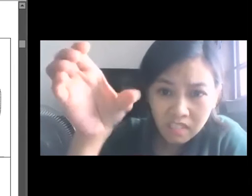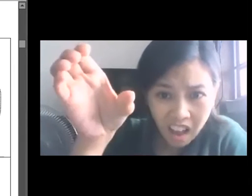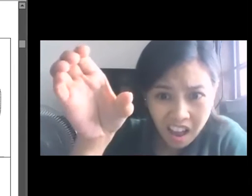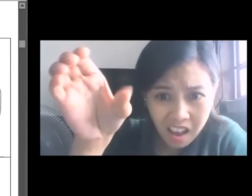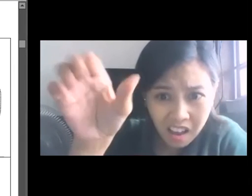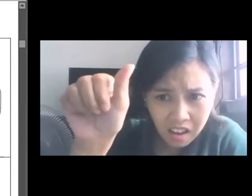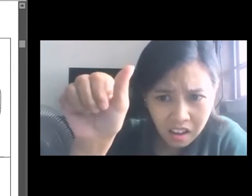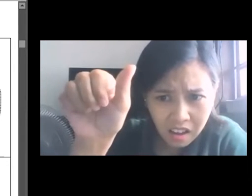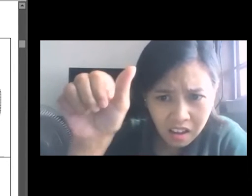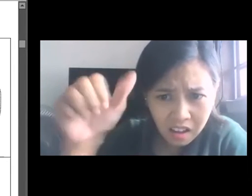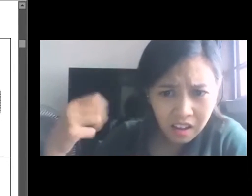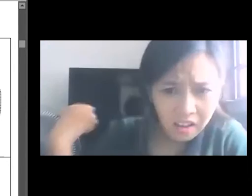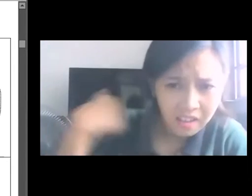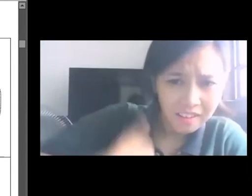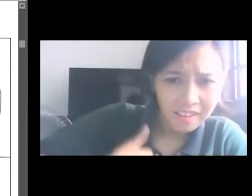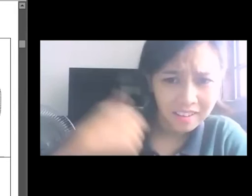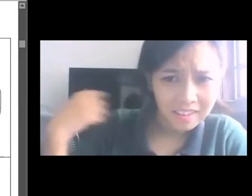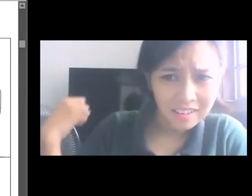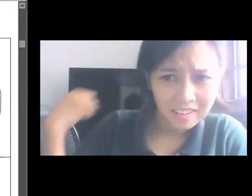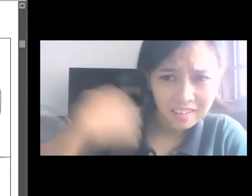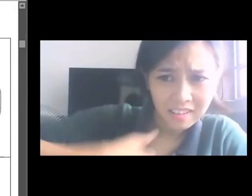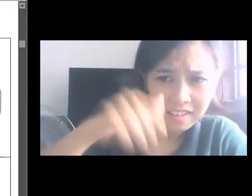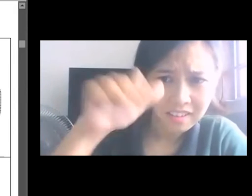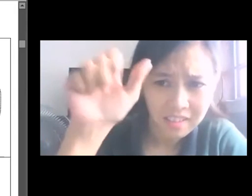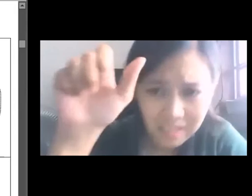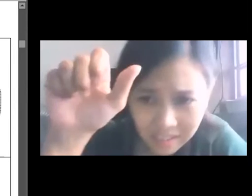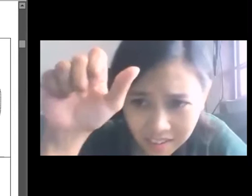shape. You can use it.